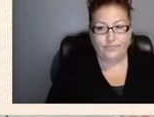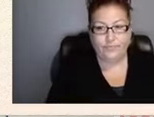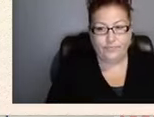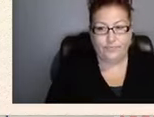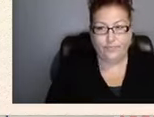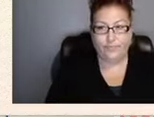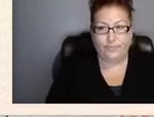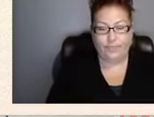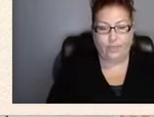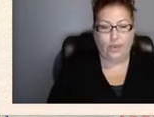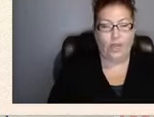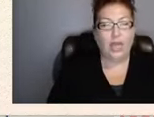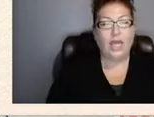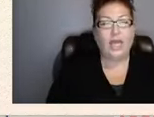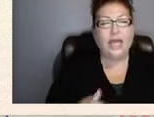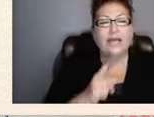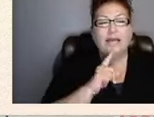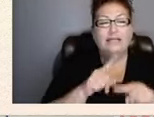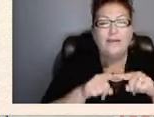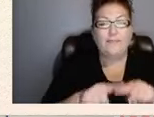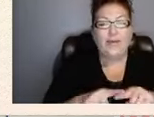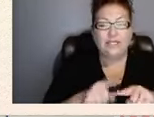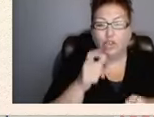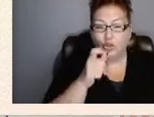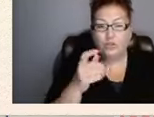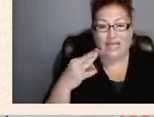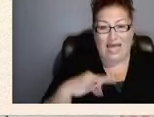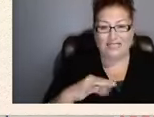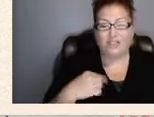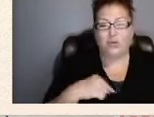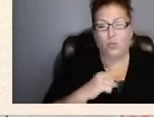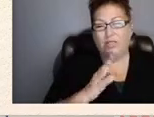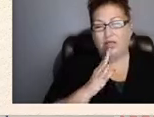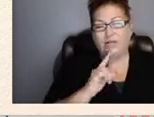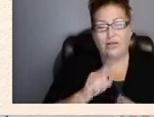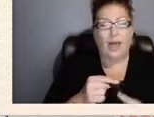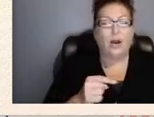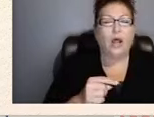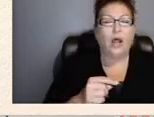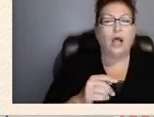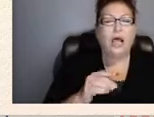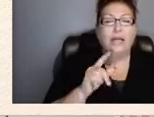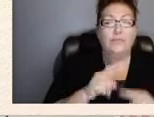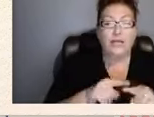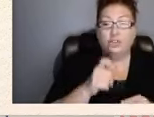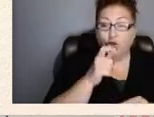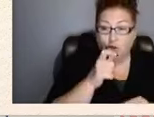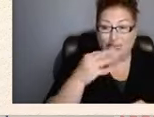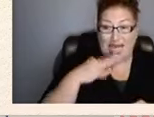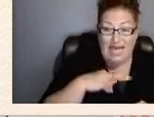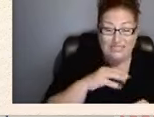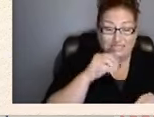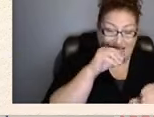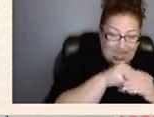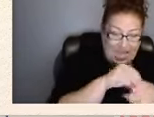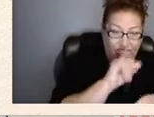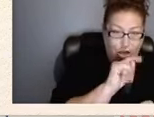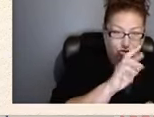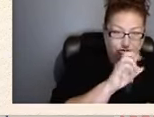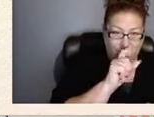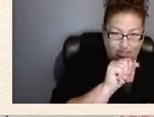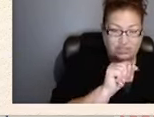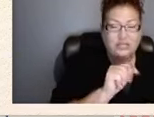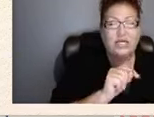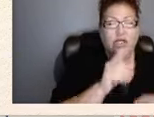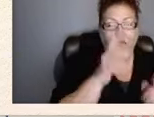it depends on whose assets, this is what we just talked about, it depends on whose assets are going into the trust to determine what type of